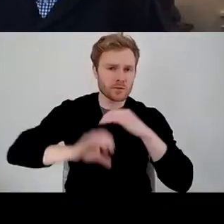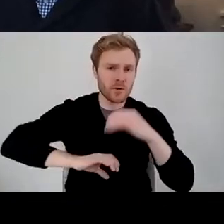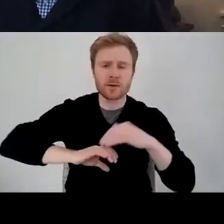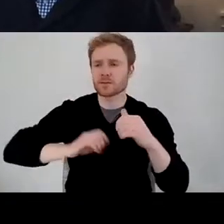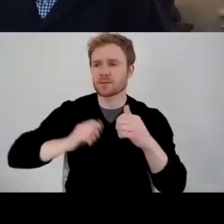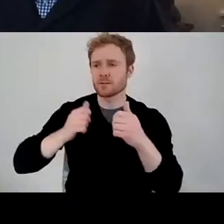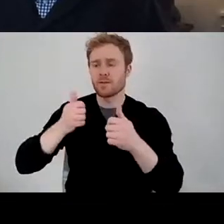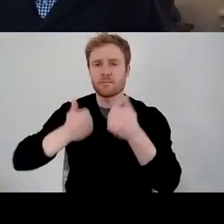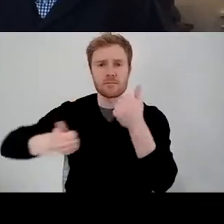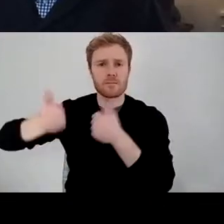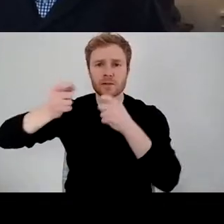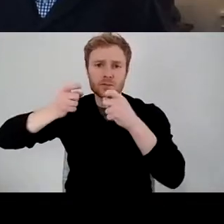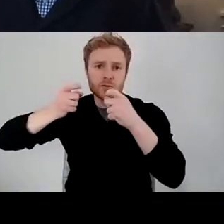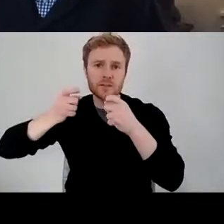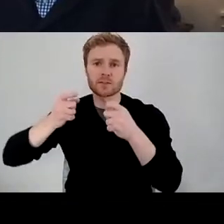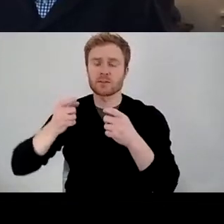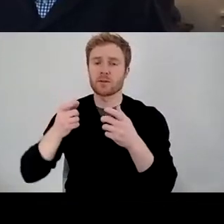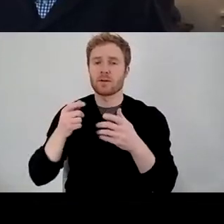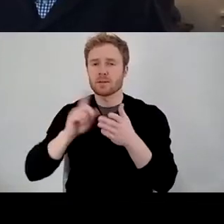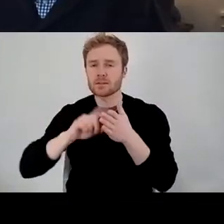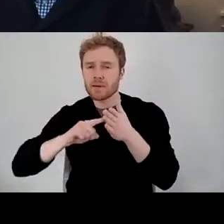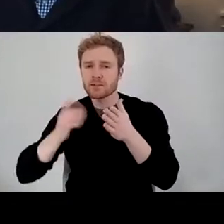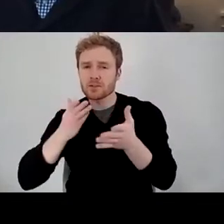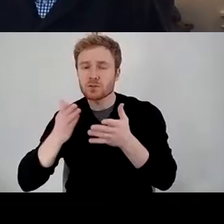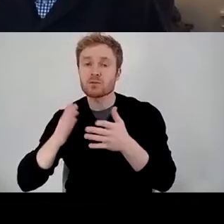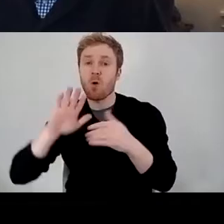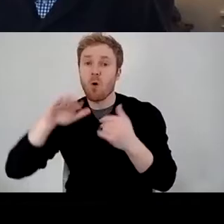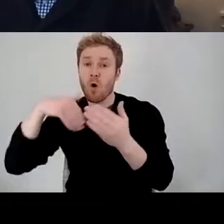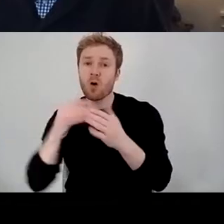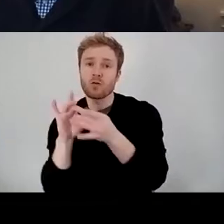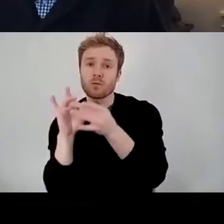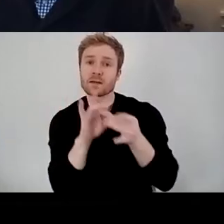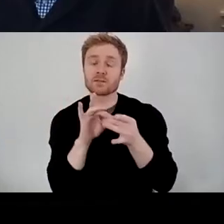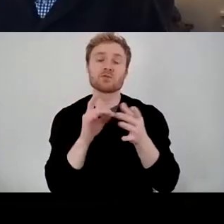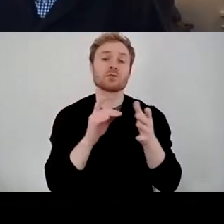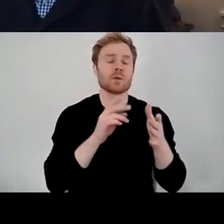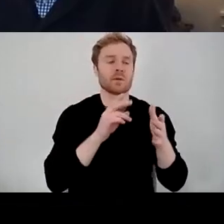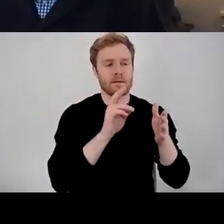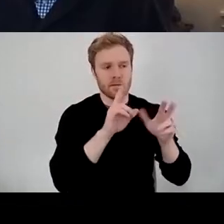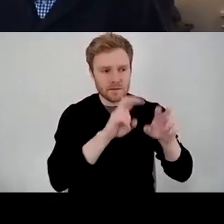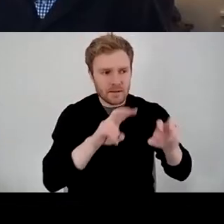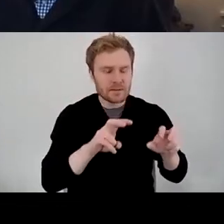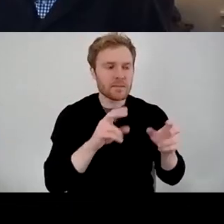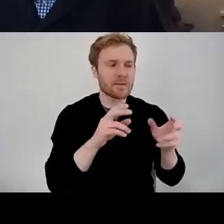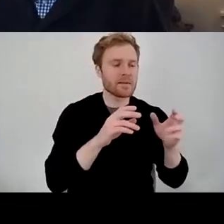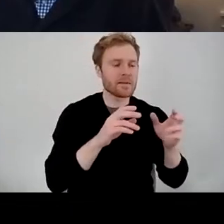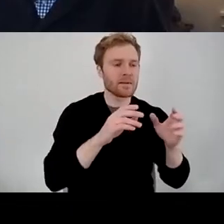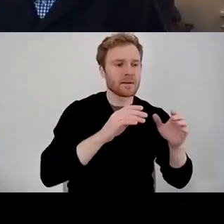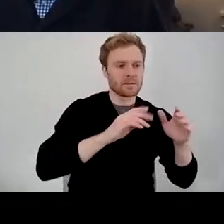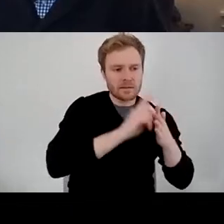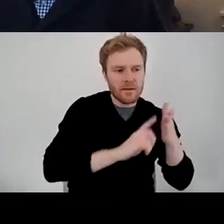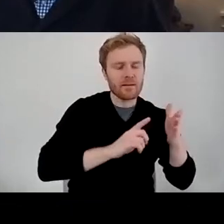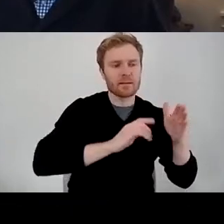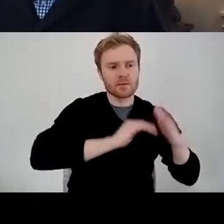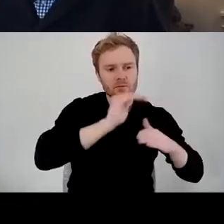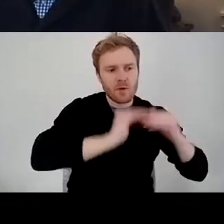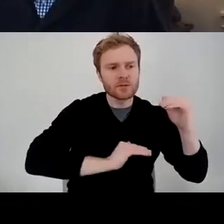Year 2018, 19, and 20 of contracts and for the use of existing contracts for professional